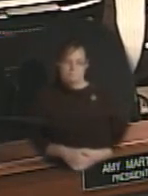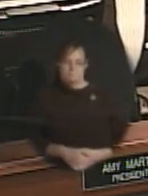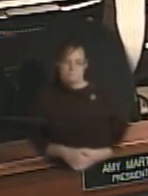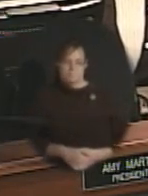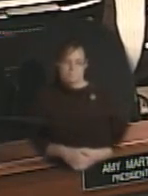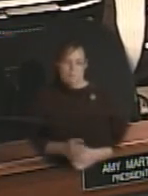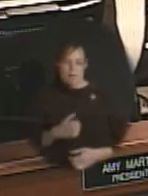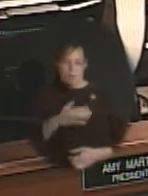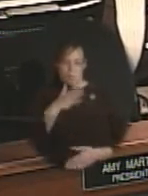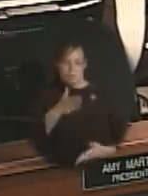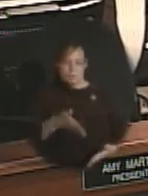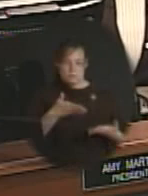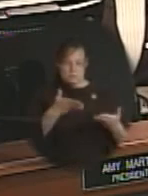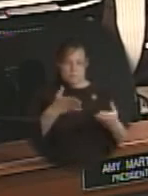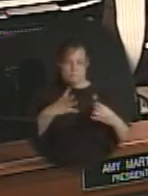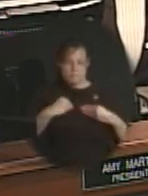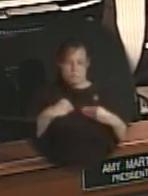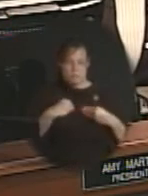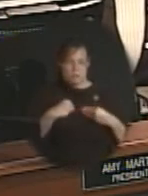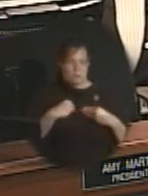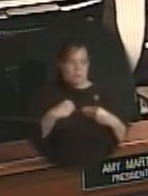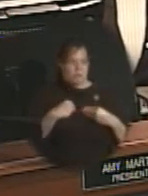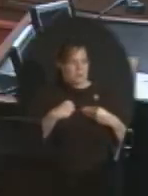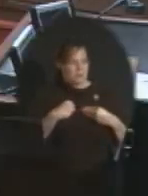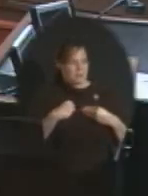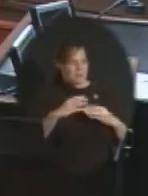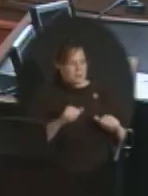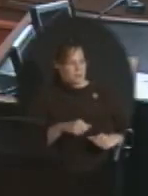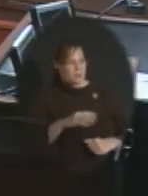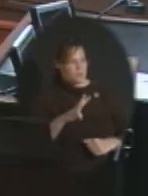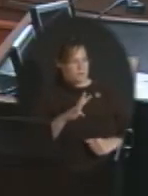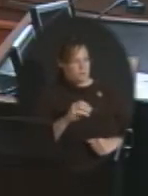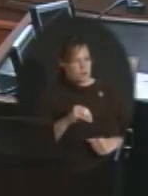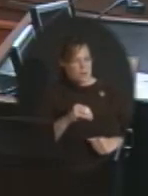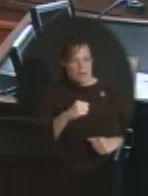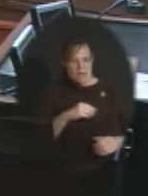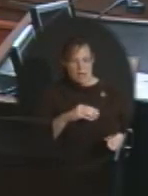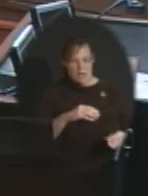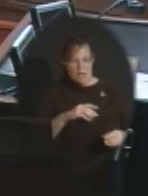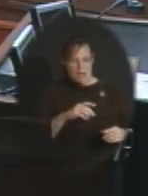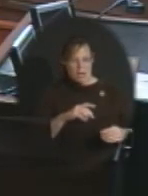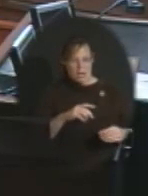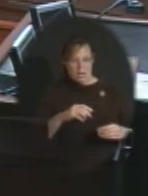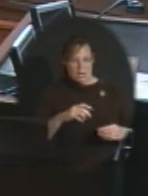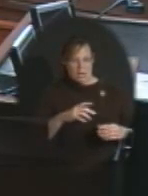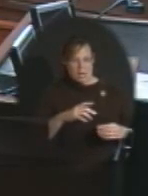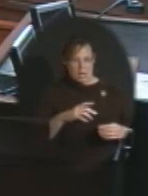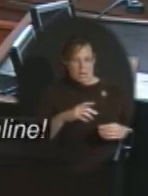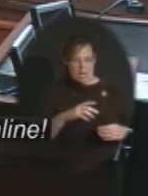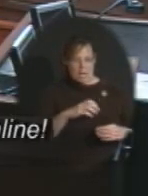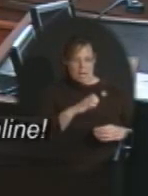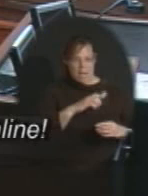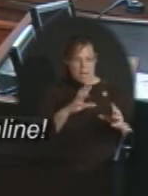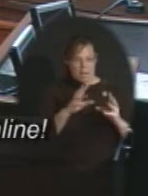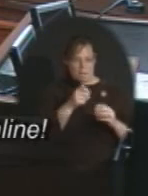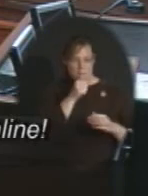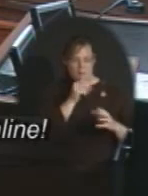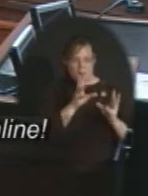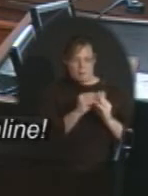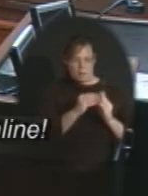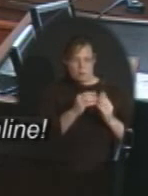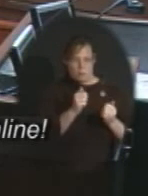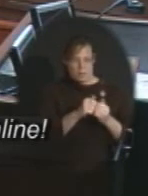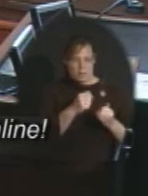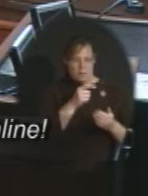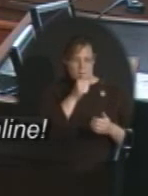Then I would entertain a motion. 8:40. Yeah. I move that the board adjourn to executive session for the purpose of discussing personnel